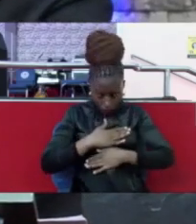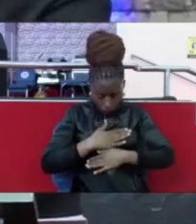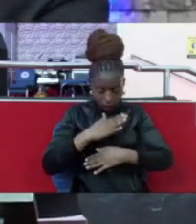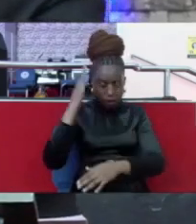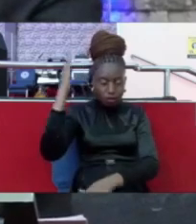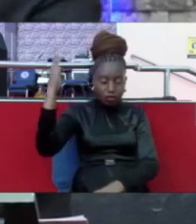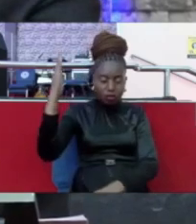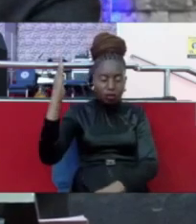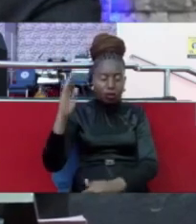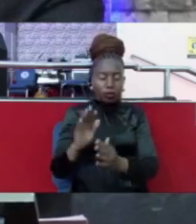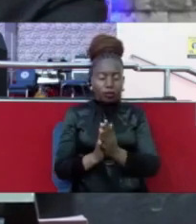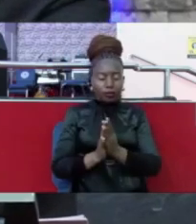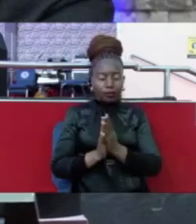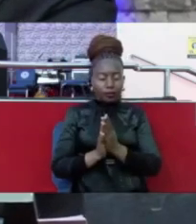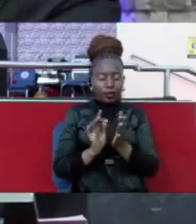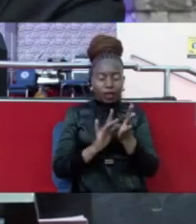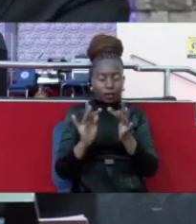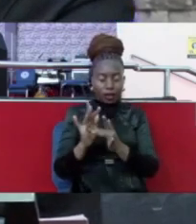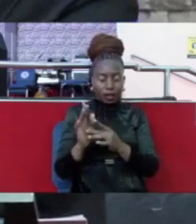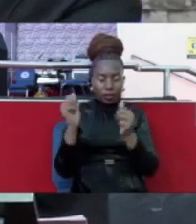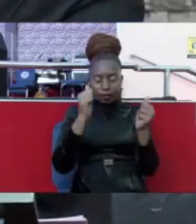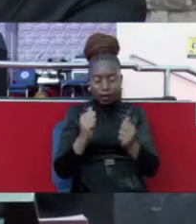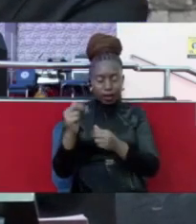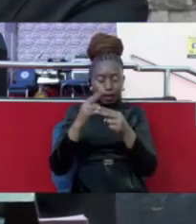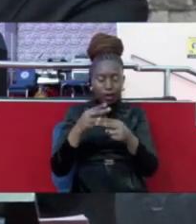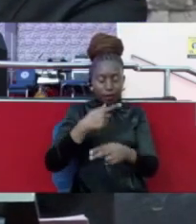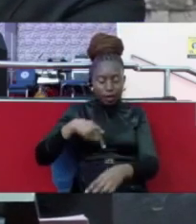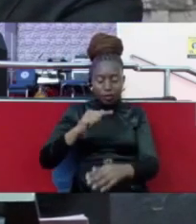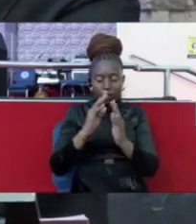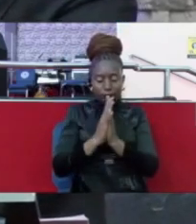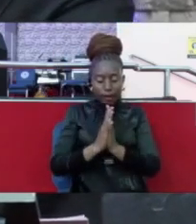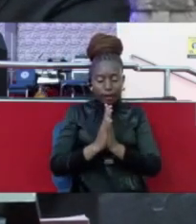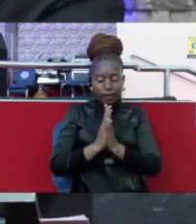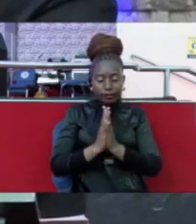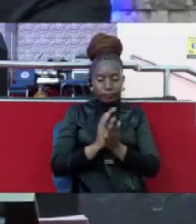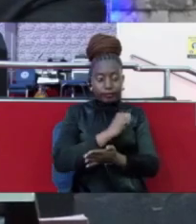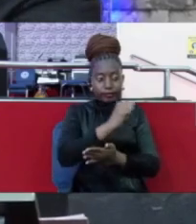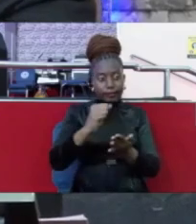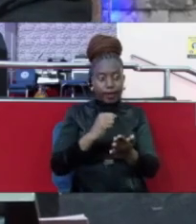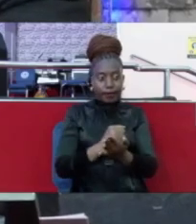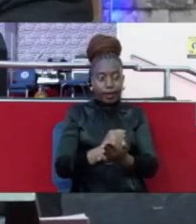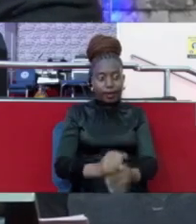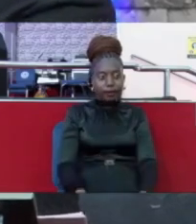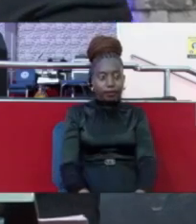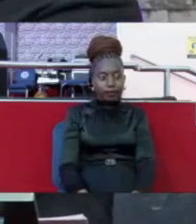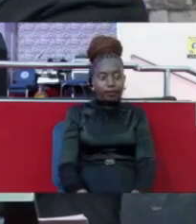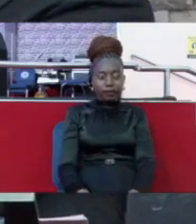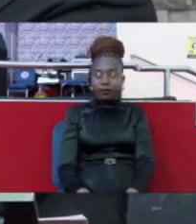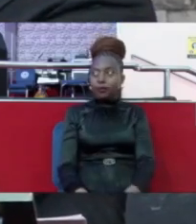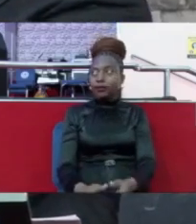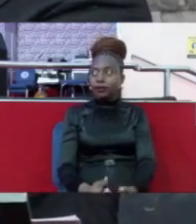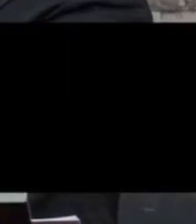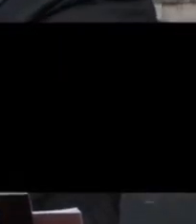in Jesus' mighty name that we pray. Ni katika jina la Yesu Kristo tumeomba. And all God's people said. Na watu wa Mungu kasema